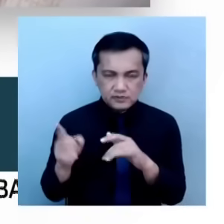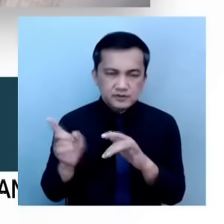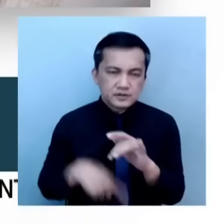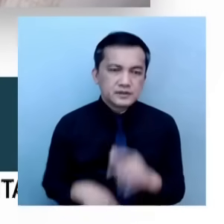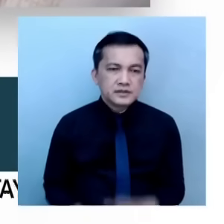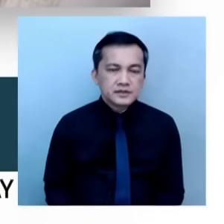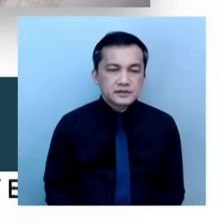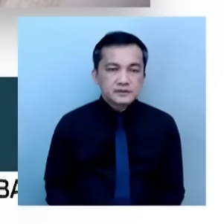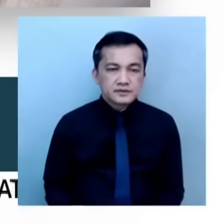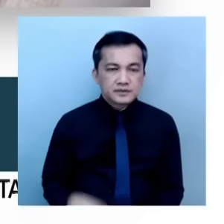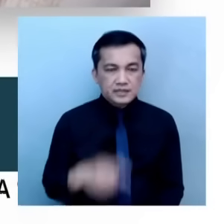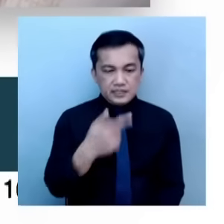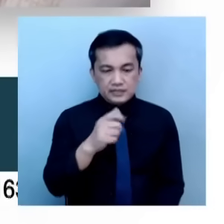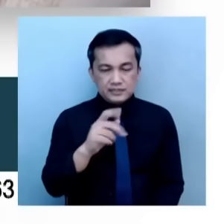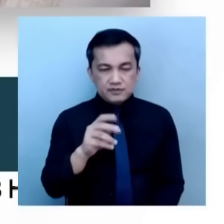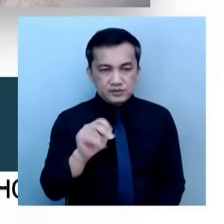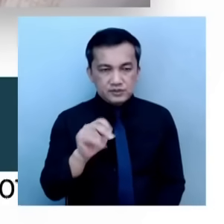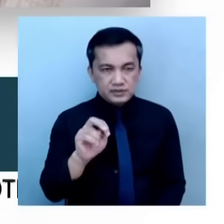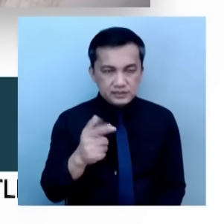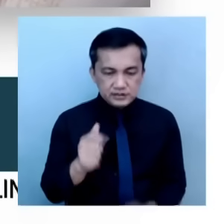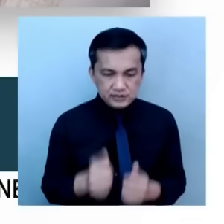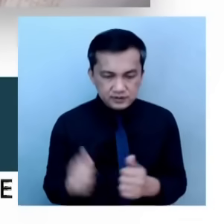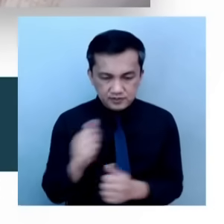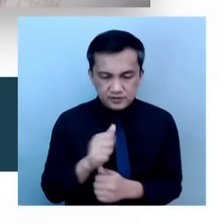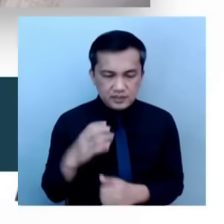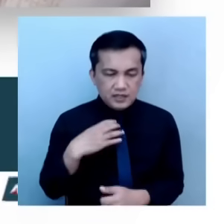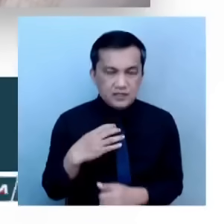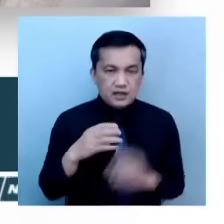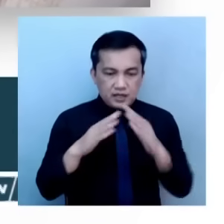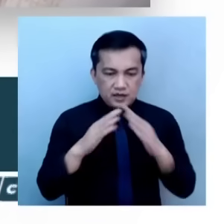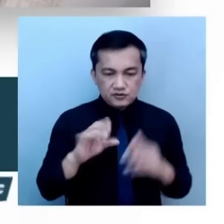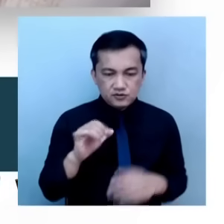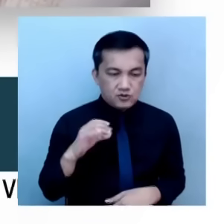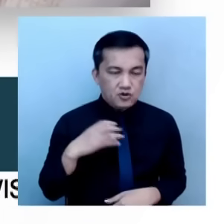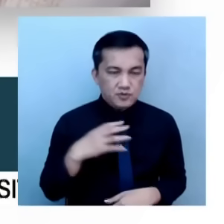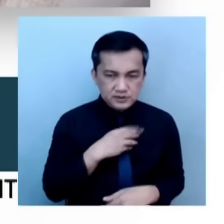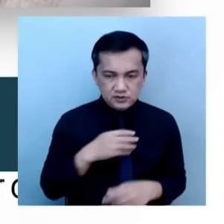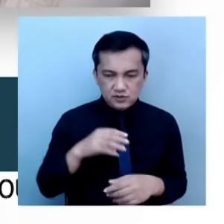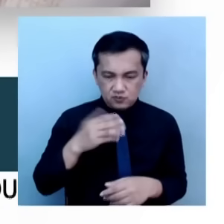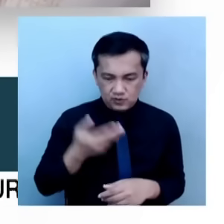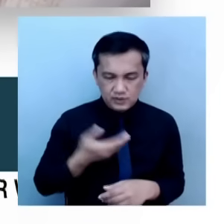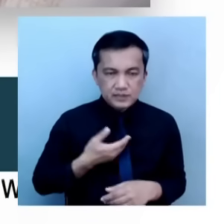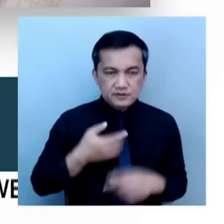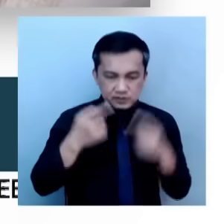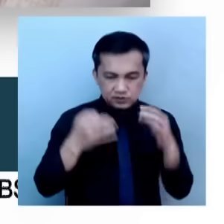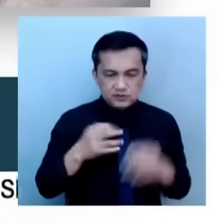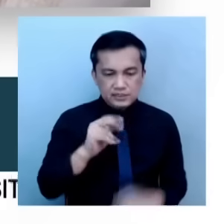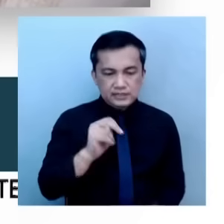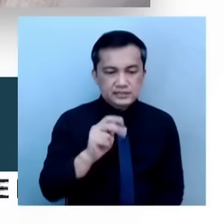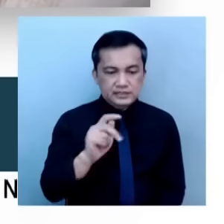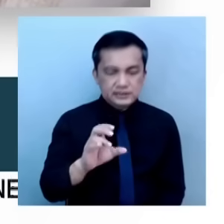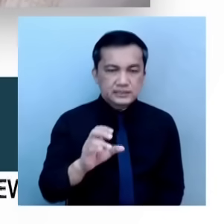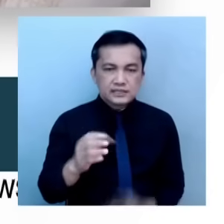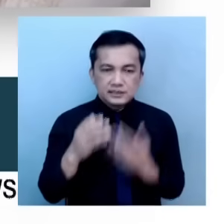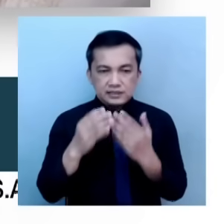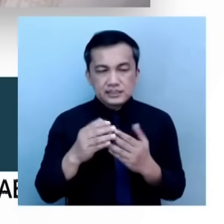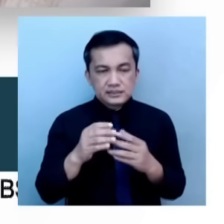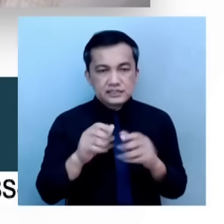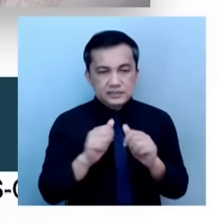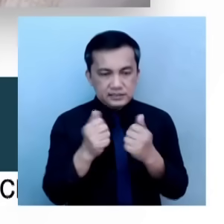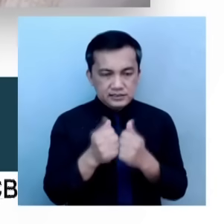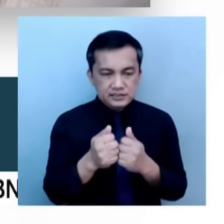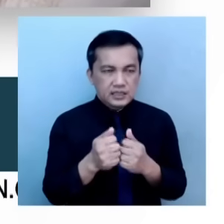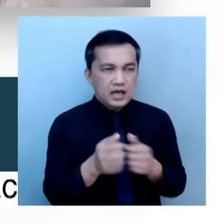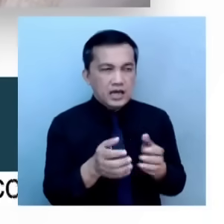Gastam Munting, chairman of the House Committee on Legislative Franchises, welcomes the NTC's decision. He also thanks the agency for heeding the call of Congress for